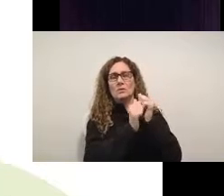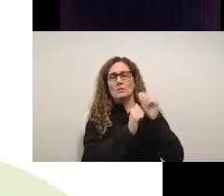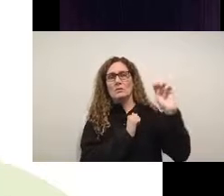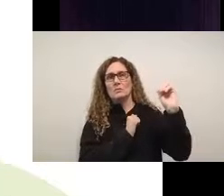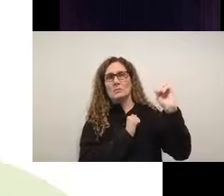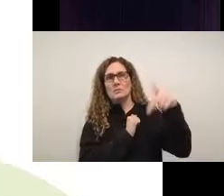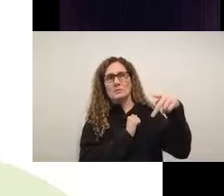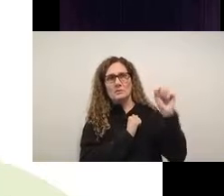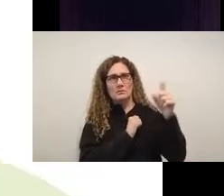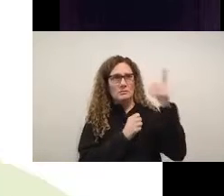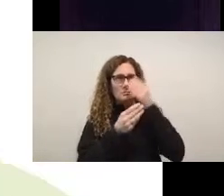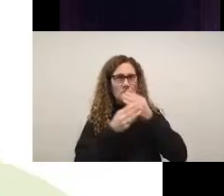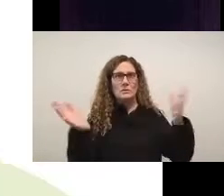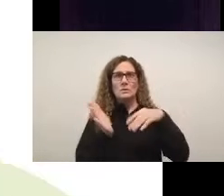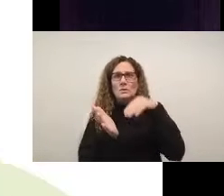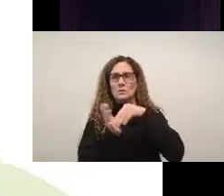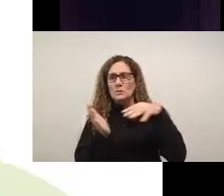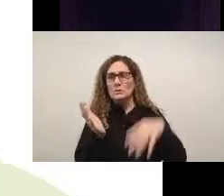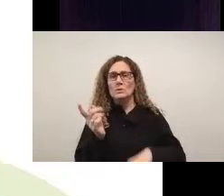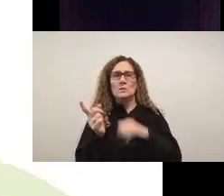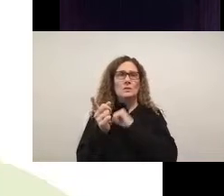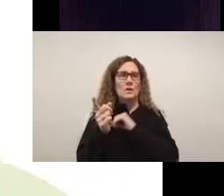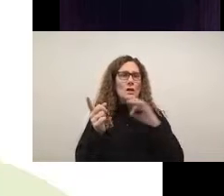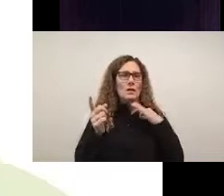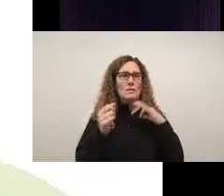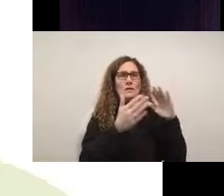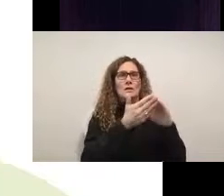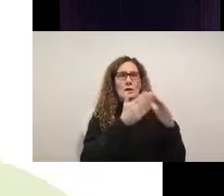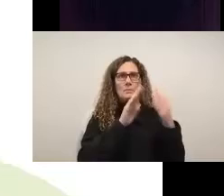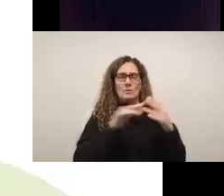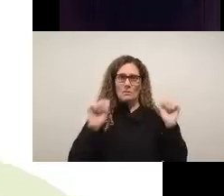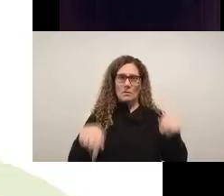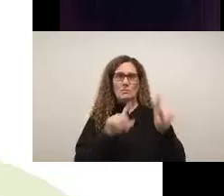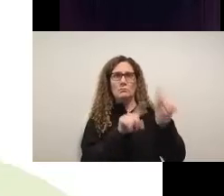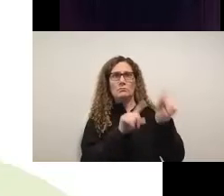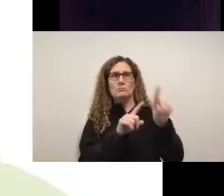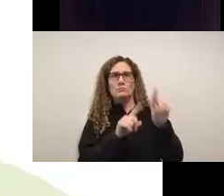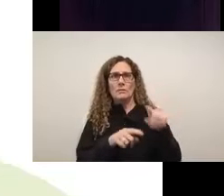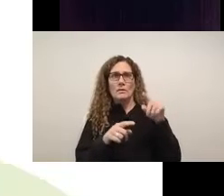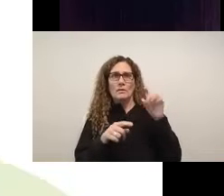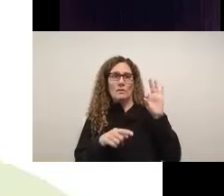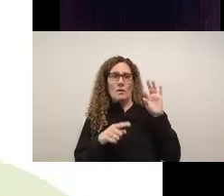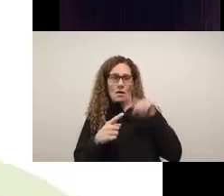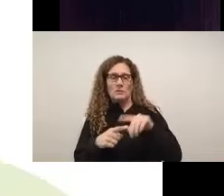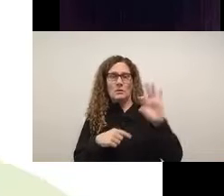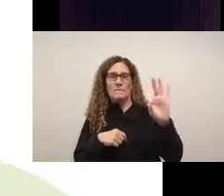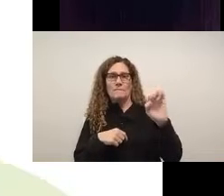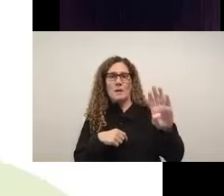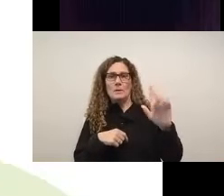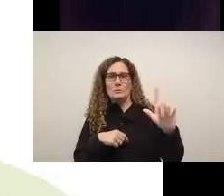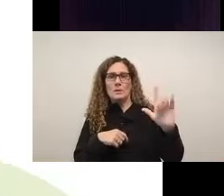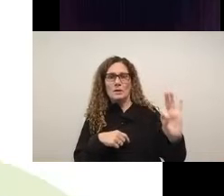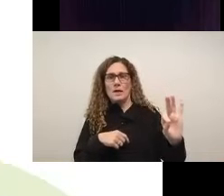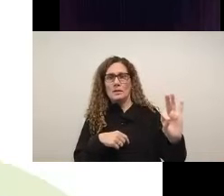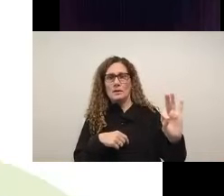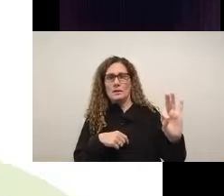to the community through mobile clinics until February 29th. Now in its second round of school-based clinics, the Health Department has